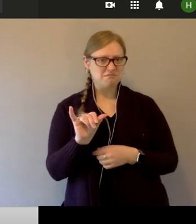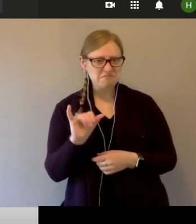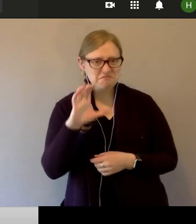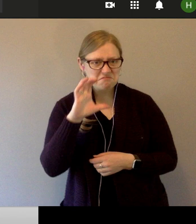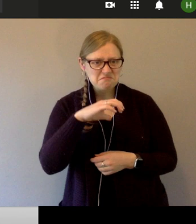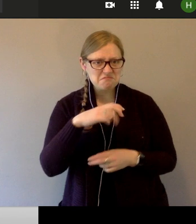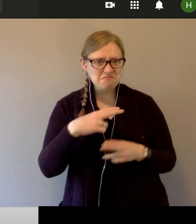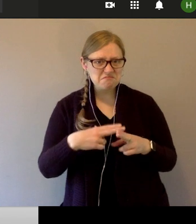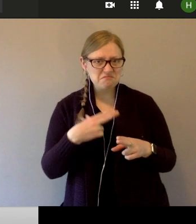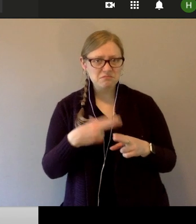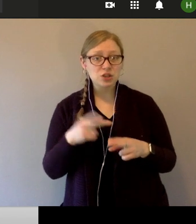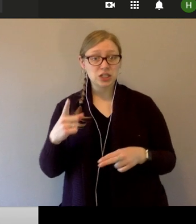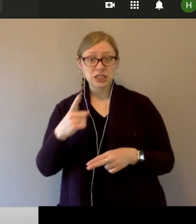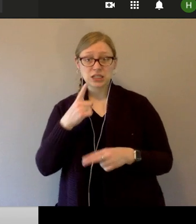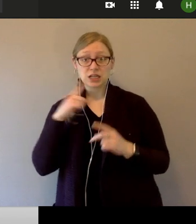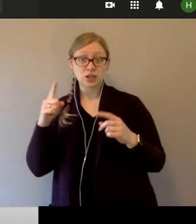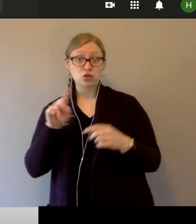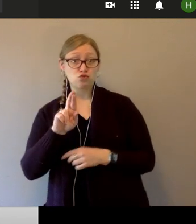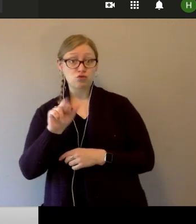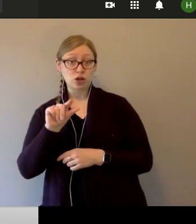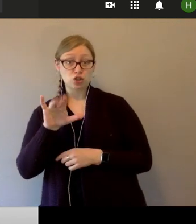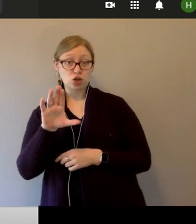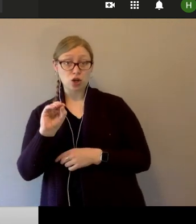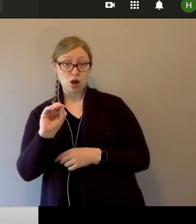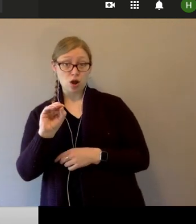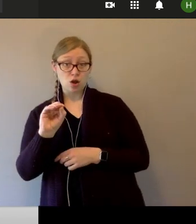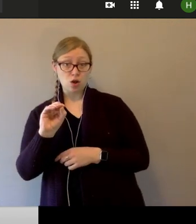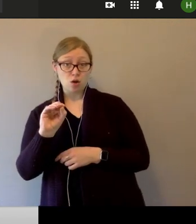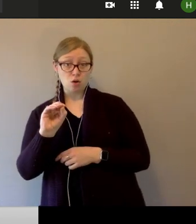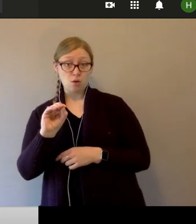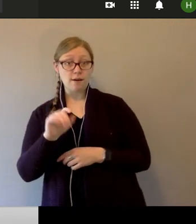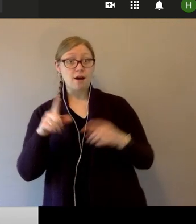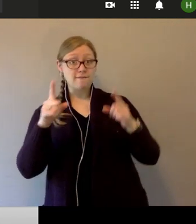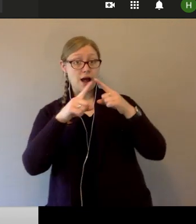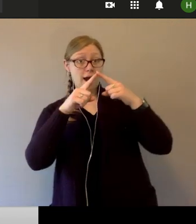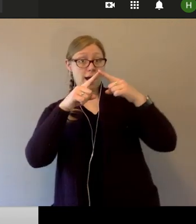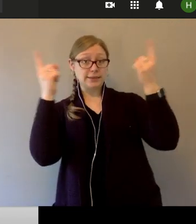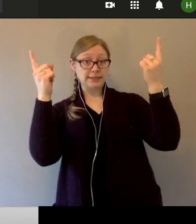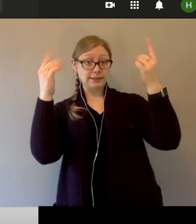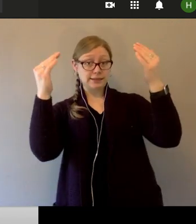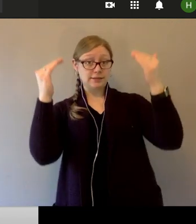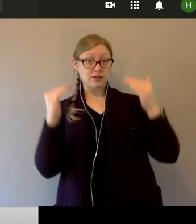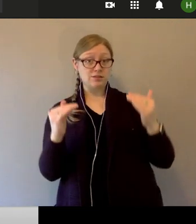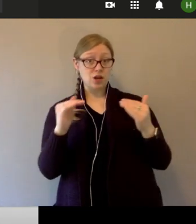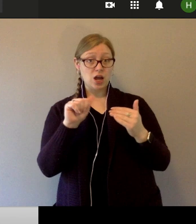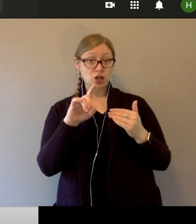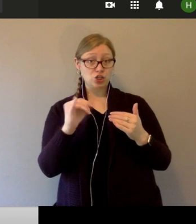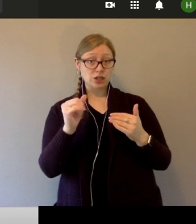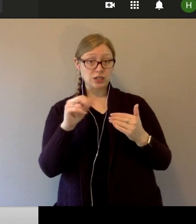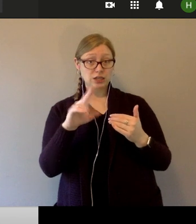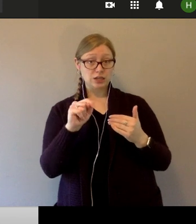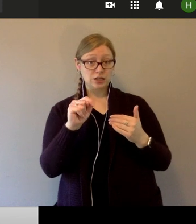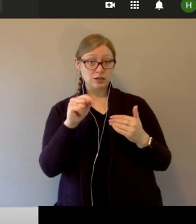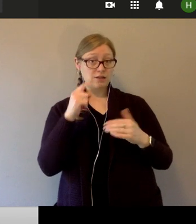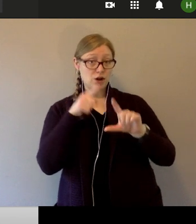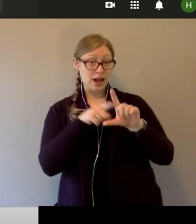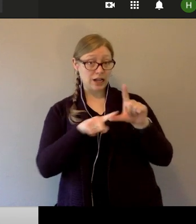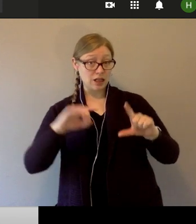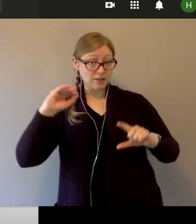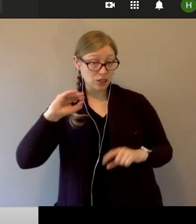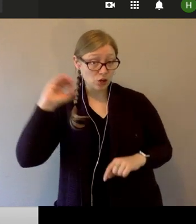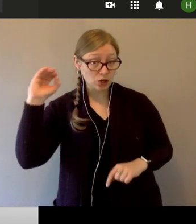of opposite over adjacent for an angle of 0 degrees has a value of 0 because the opposite length is 0. What does she mean?